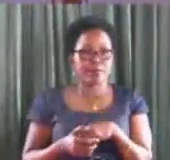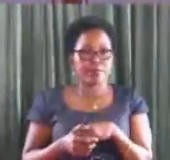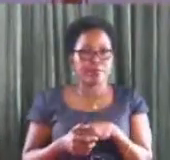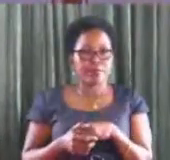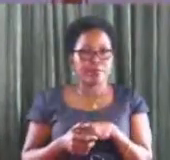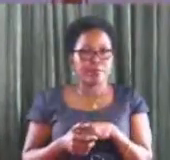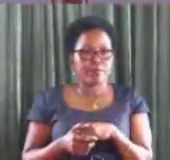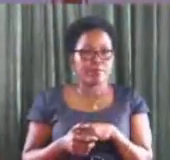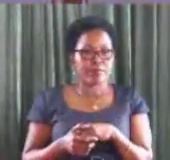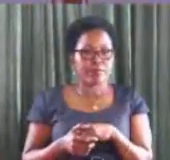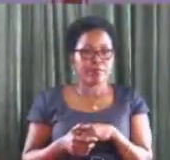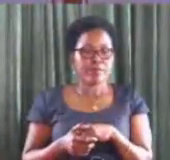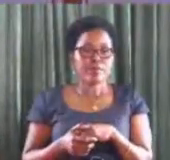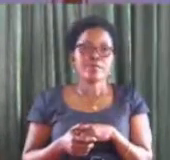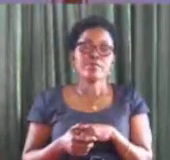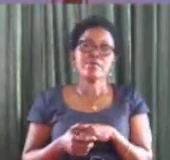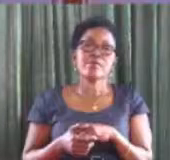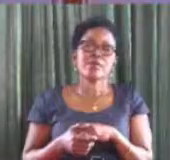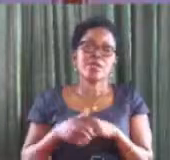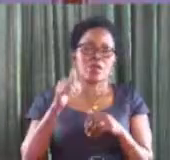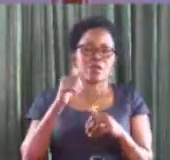Which one it shouldn't?